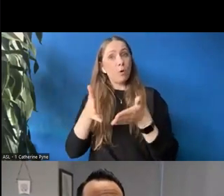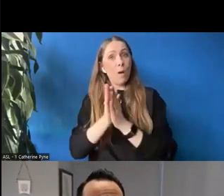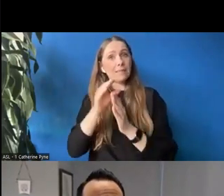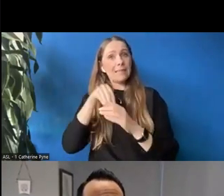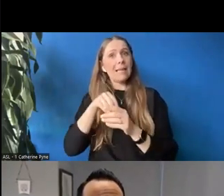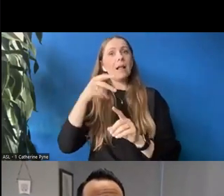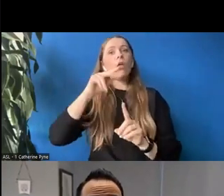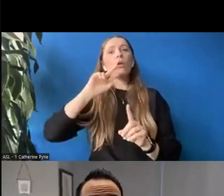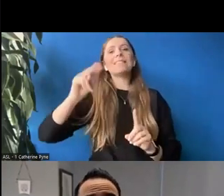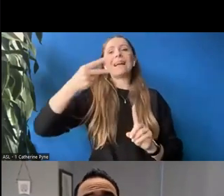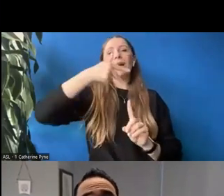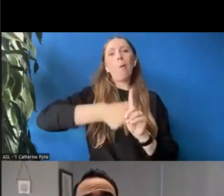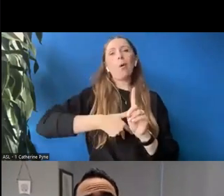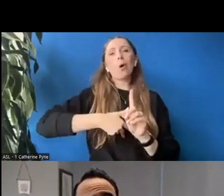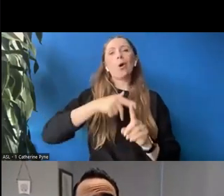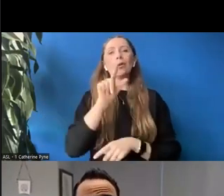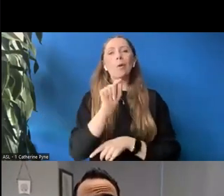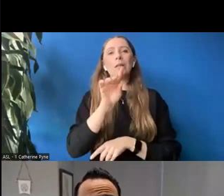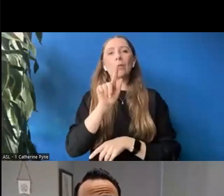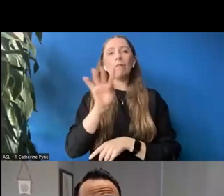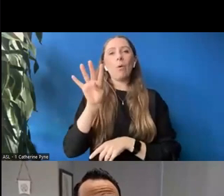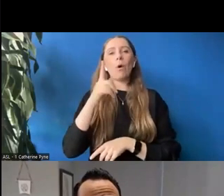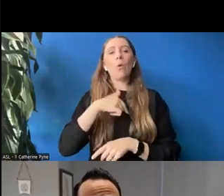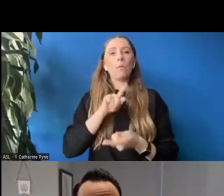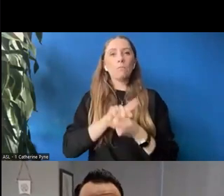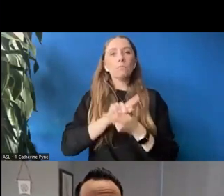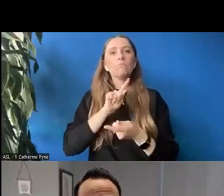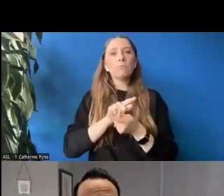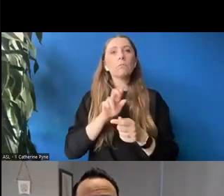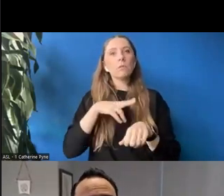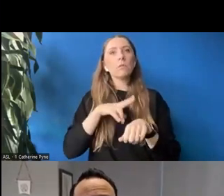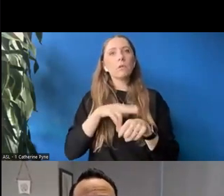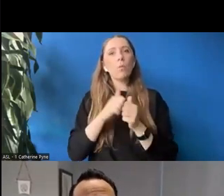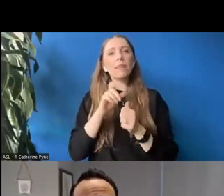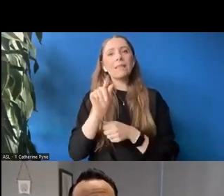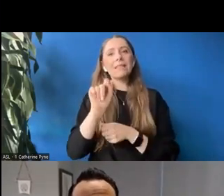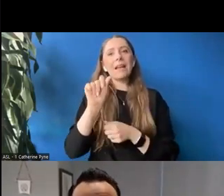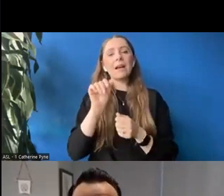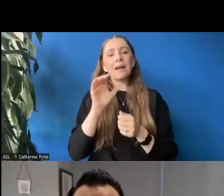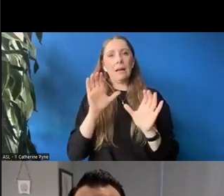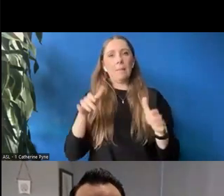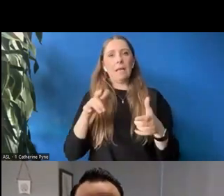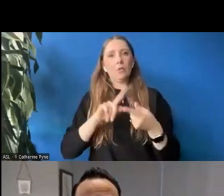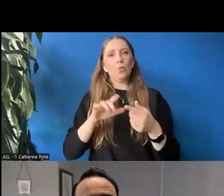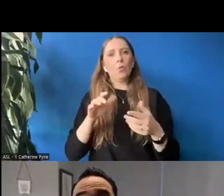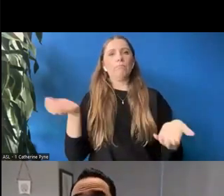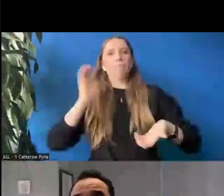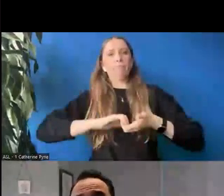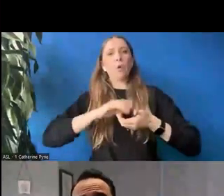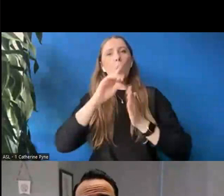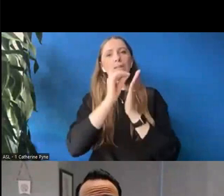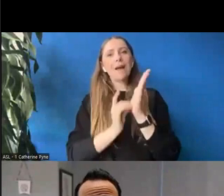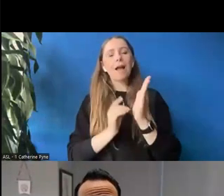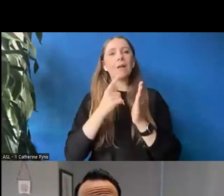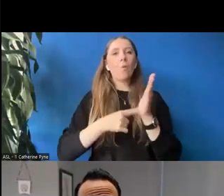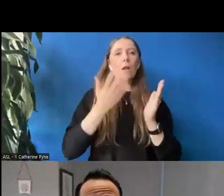of 2024. And we're meeting regularly with the Data Release Committee to co-design this process, including